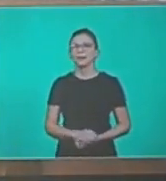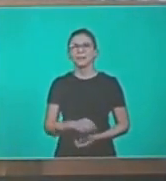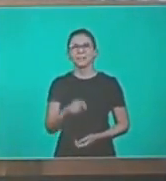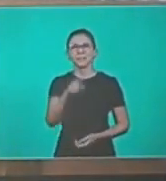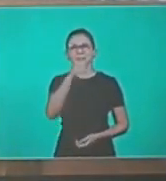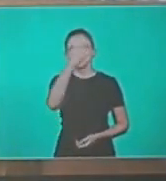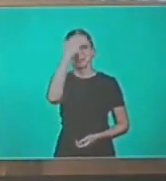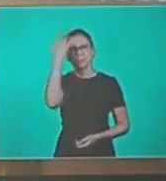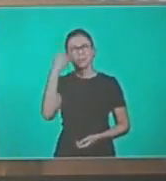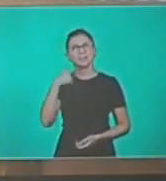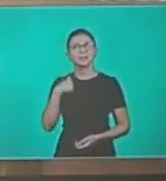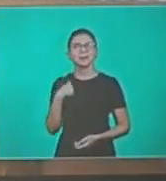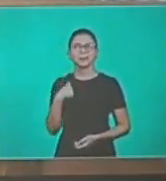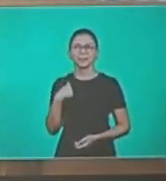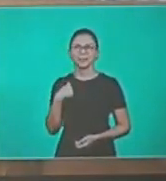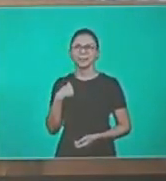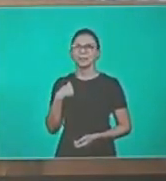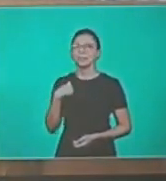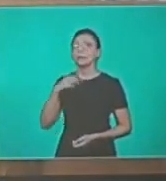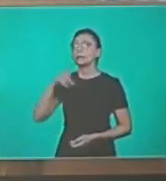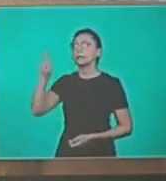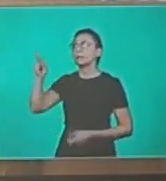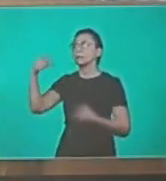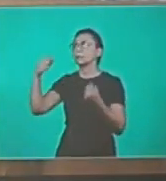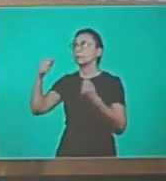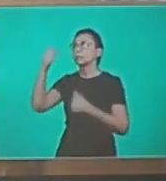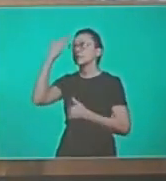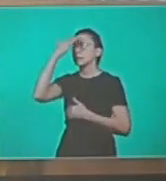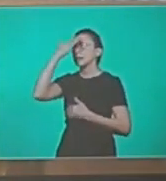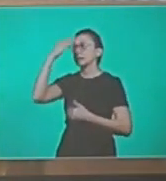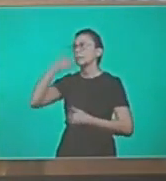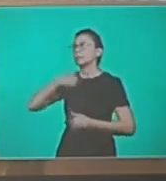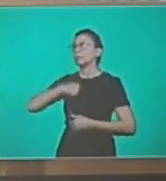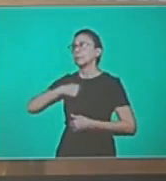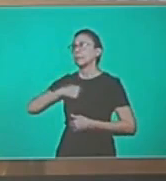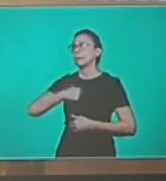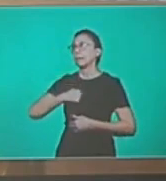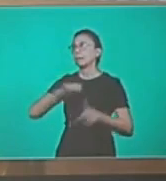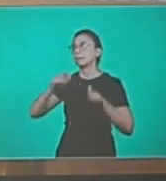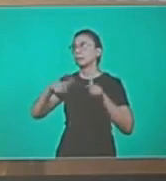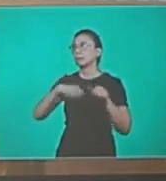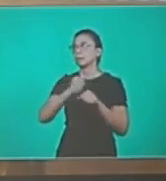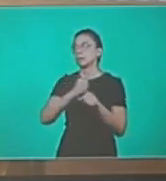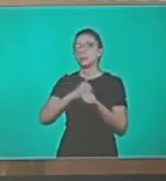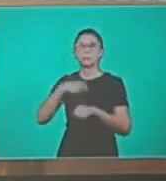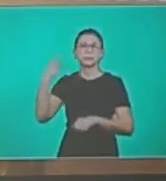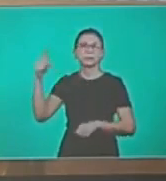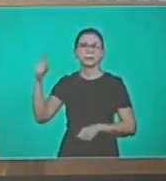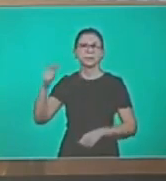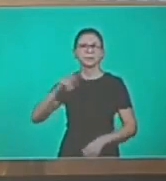God saying to man, it was not you that found me, but I found you.